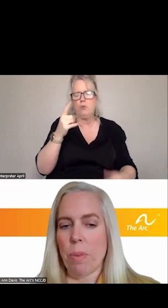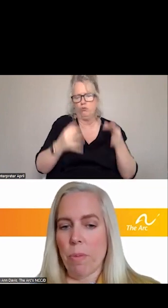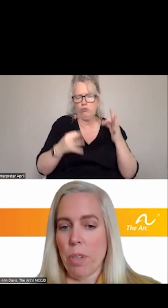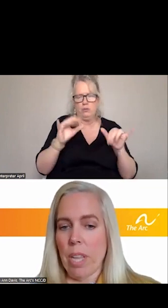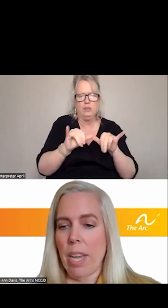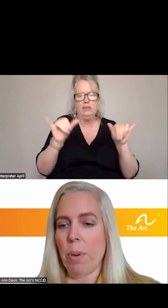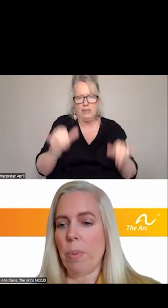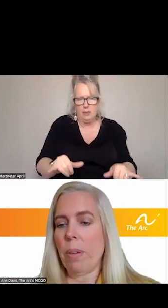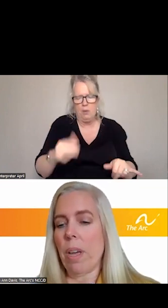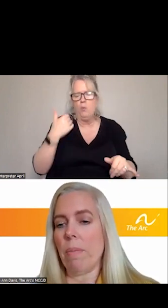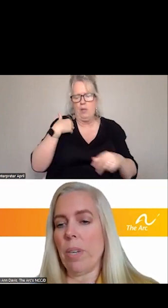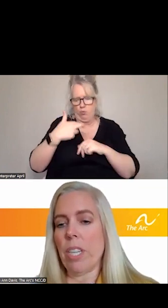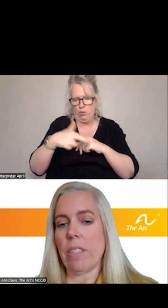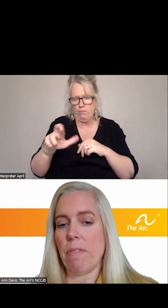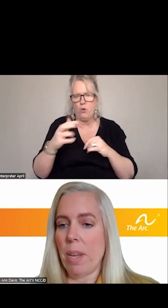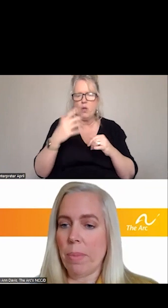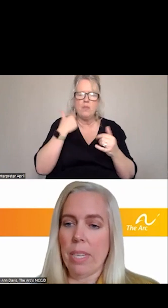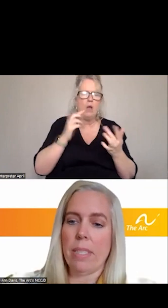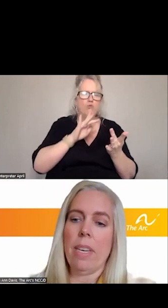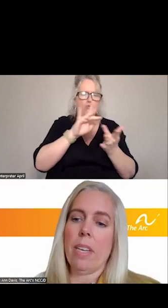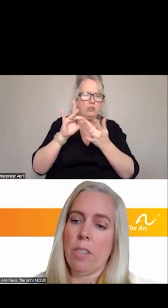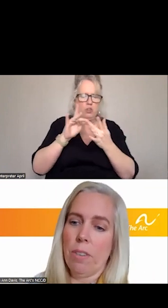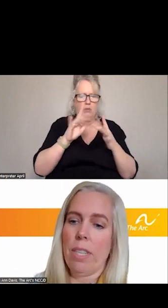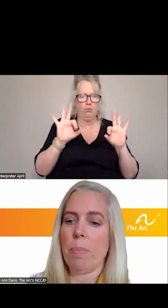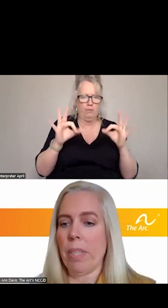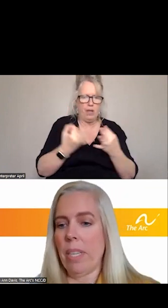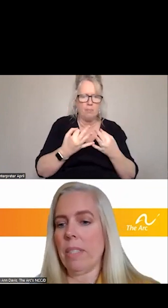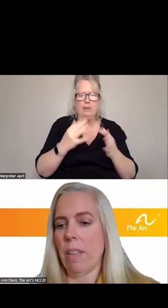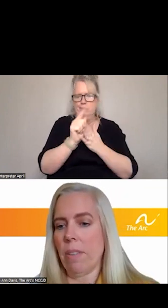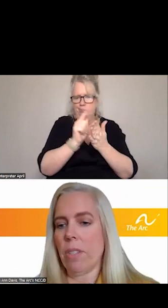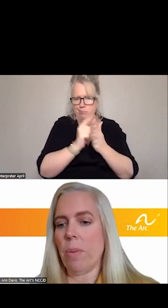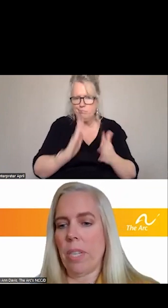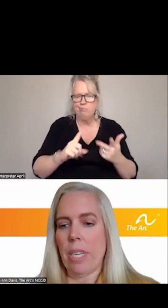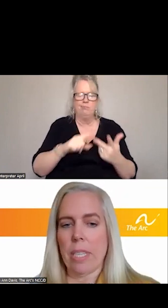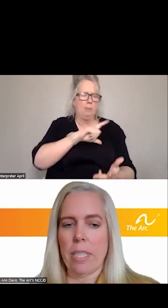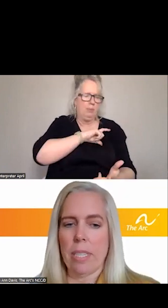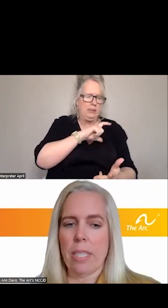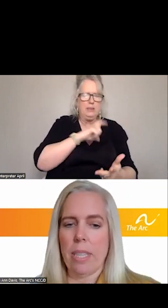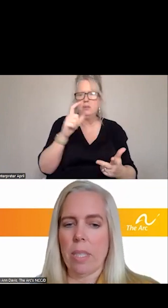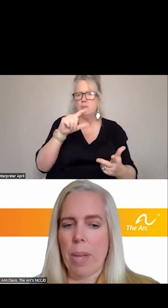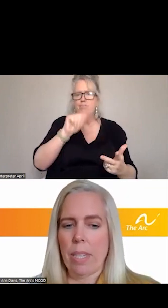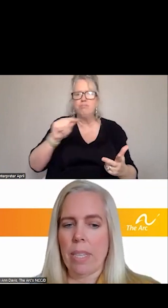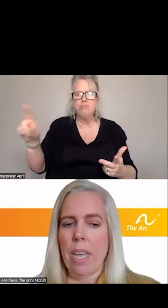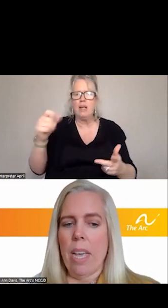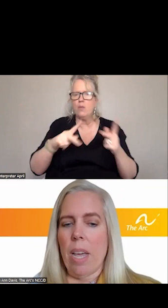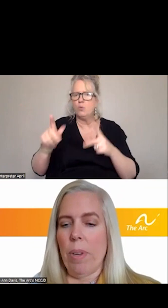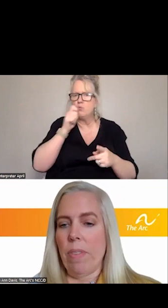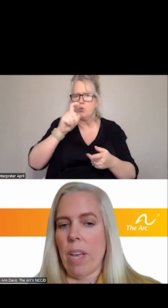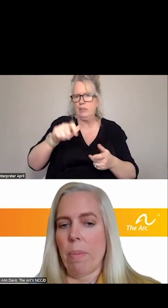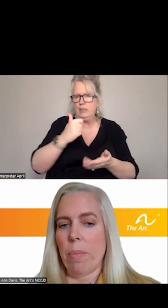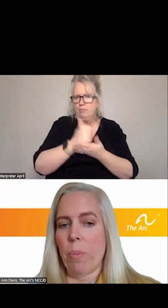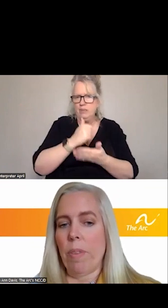information referral line where we reach out to families, attorneys, police, others who are needing assistance in this space.